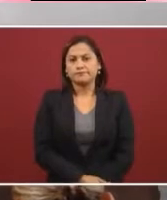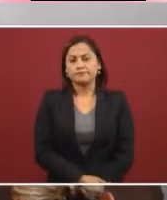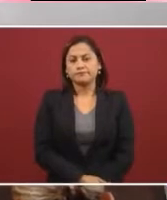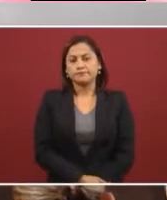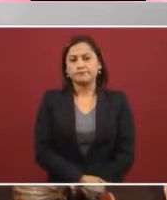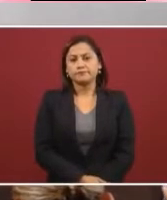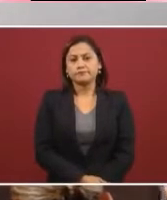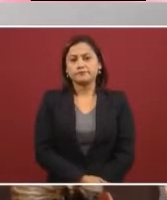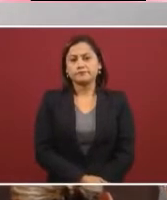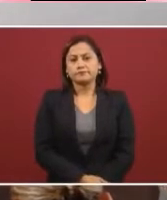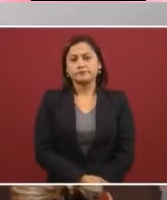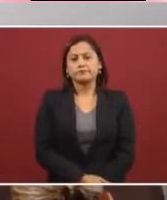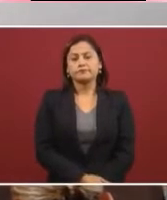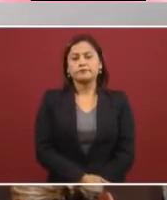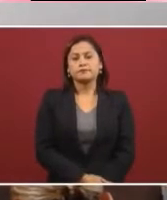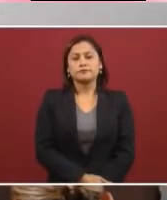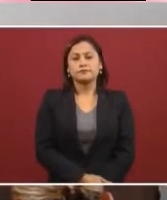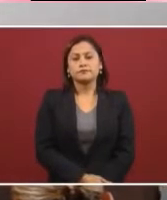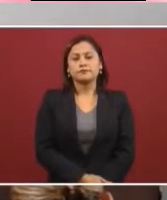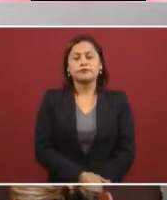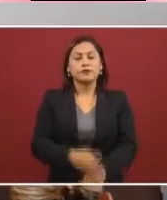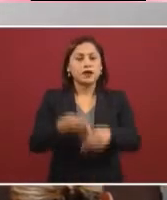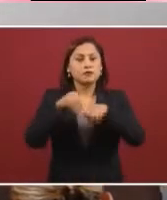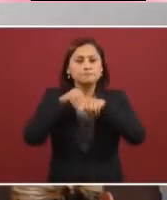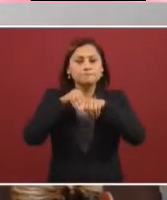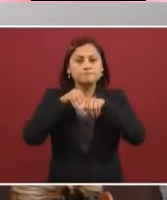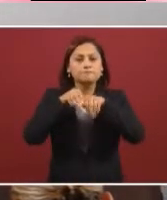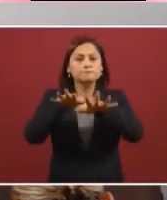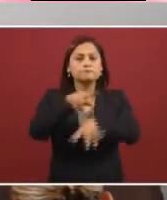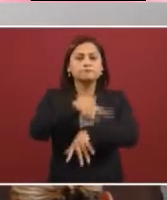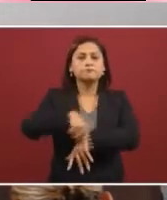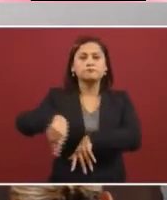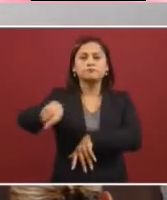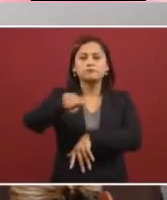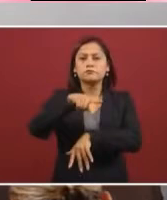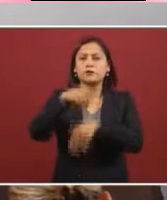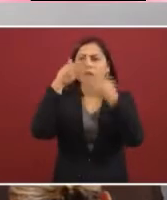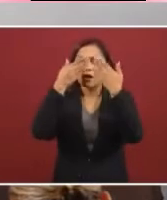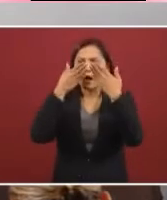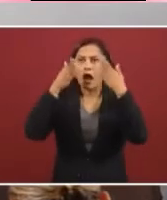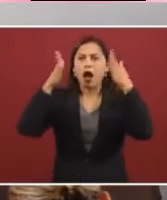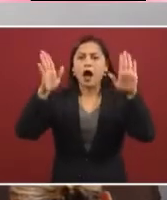It's a campaign to